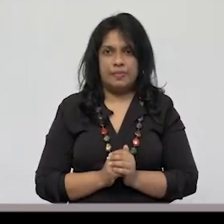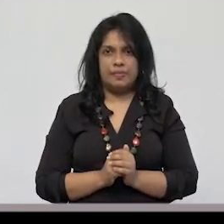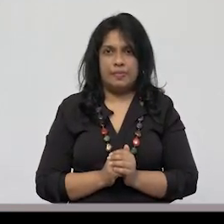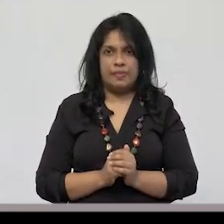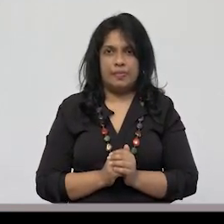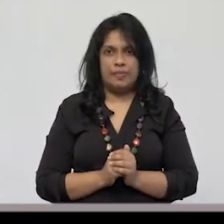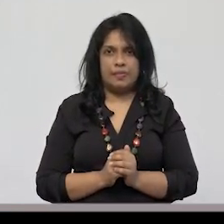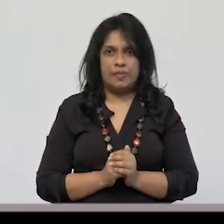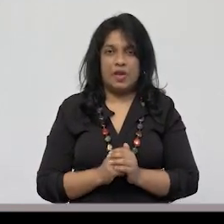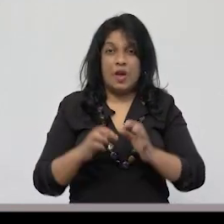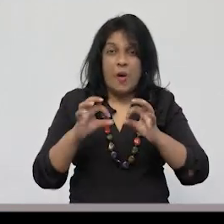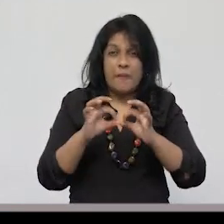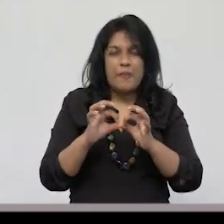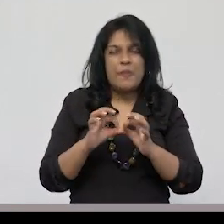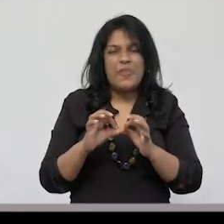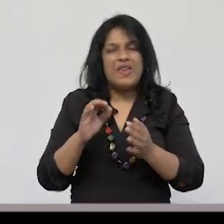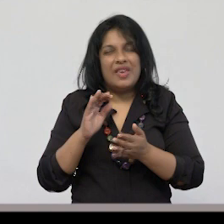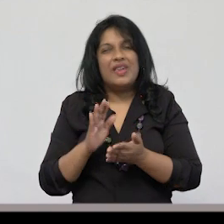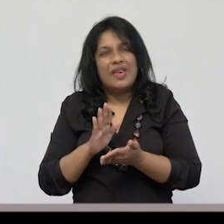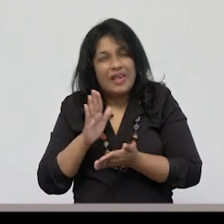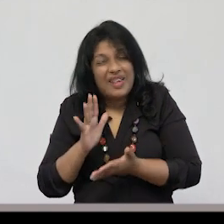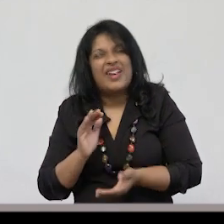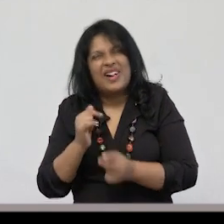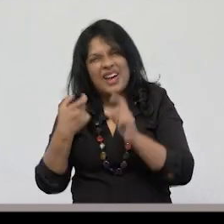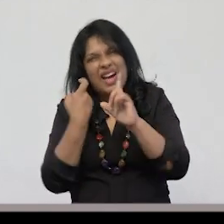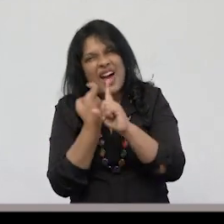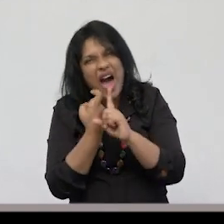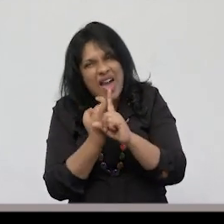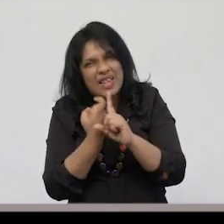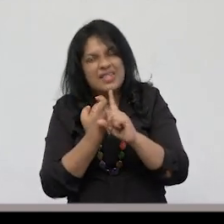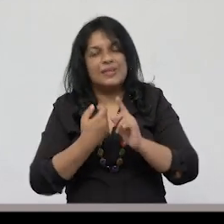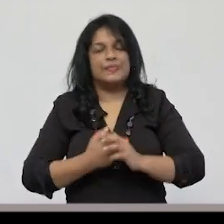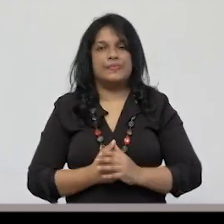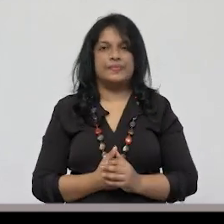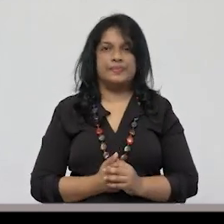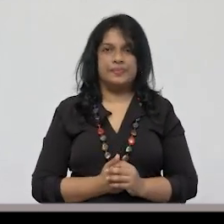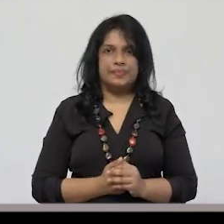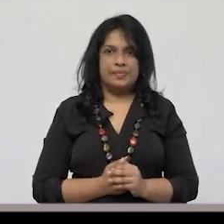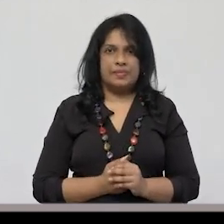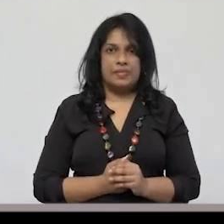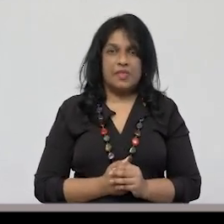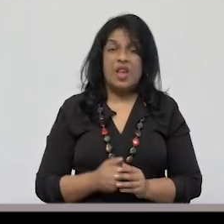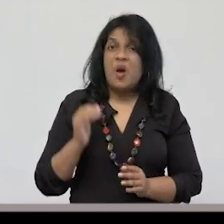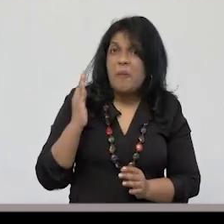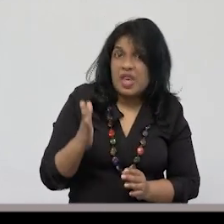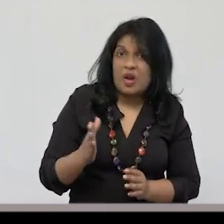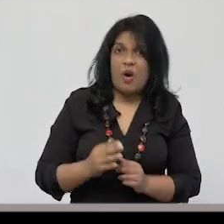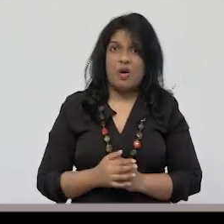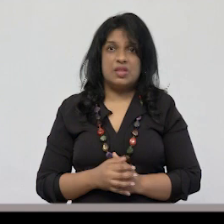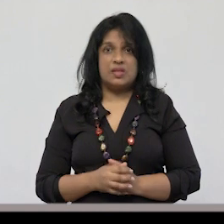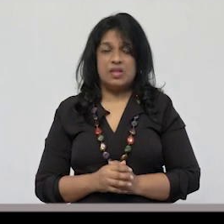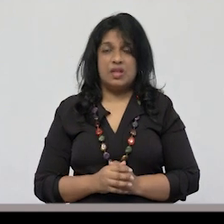greatest sources of stress in your life, they come from aggression and